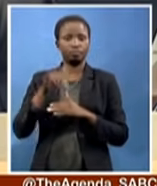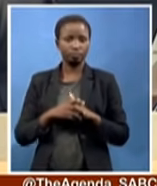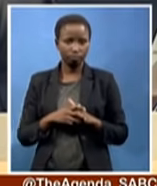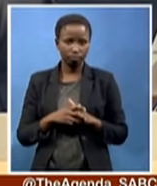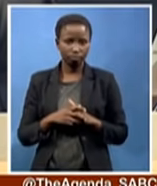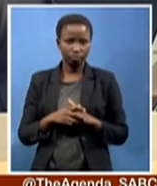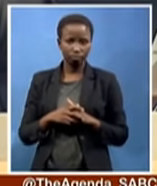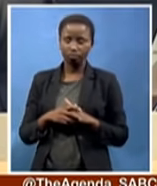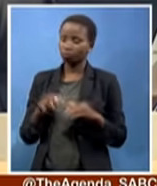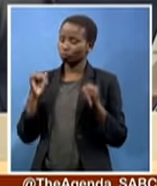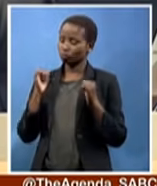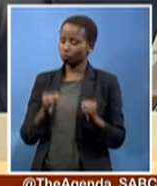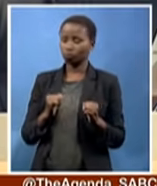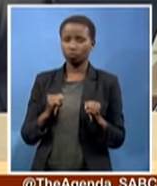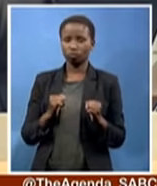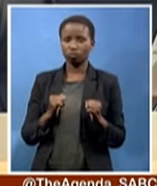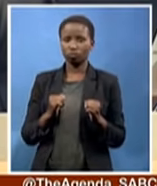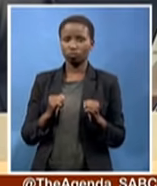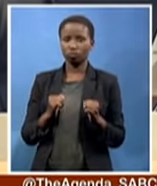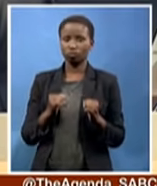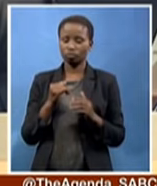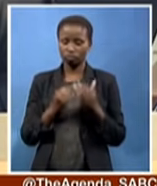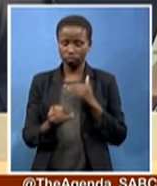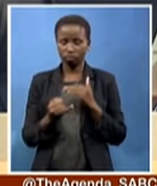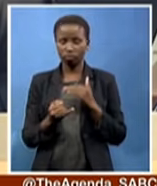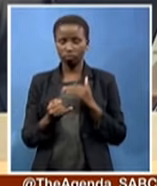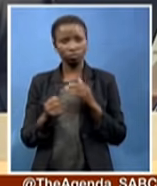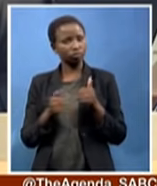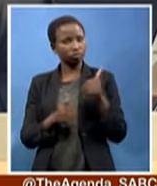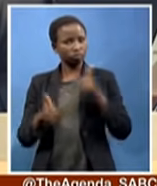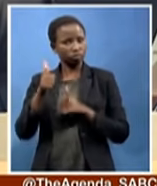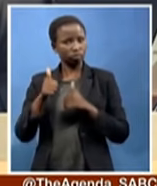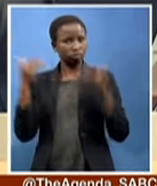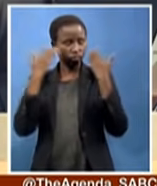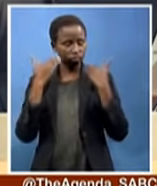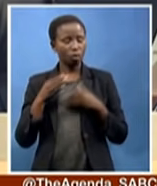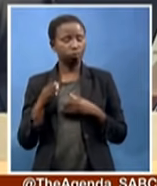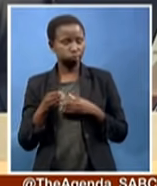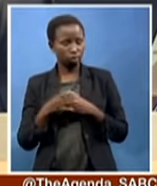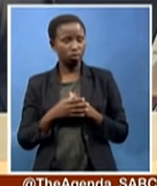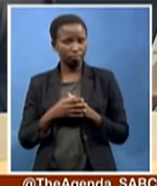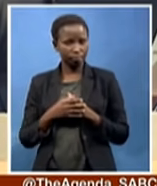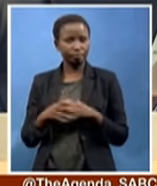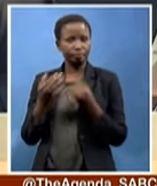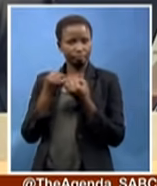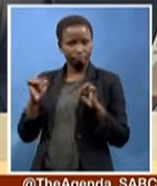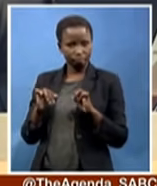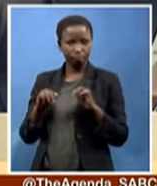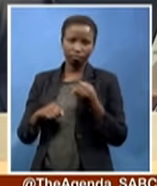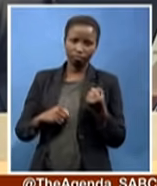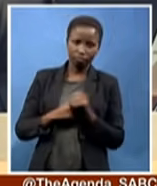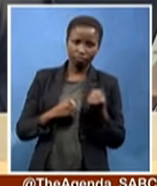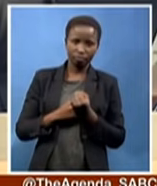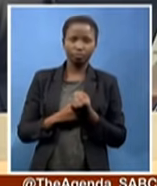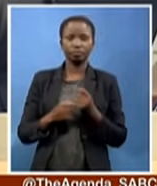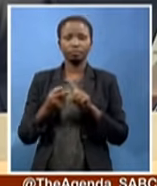judiciary. Our democracy is supported by robust institutions, and we have a